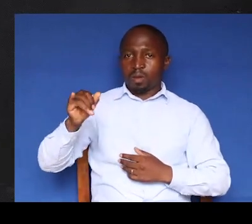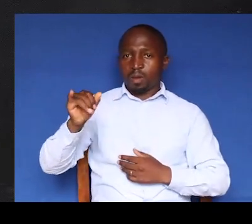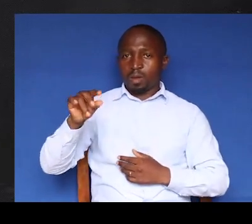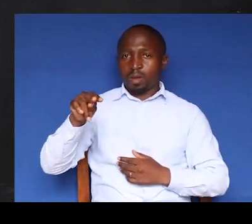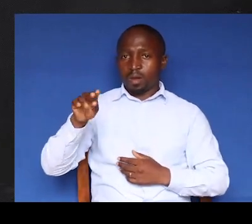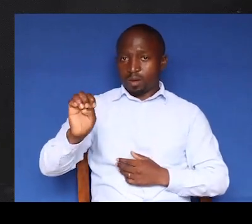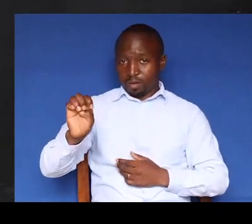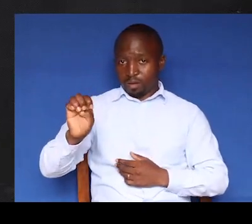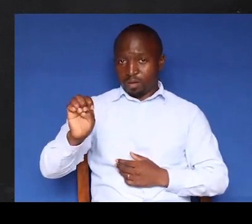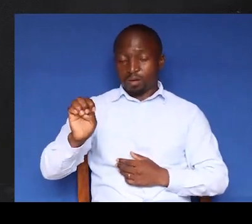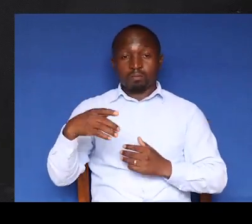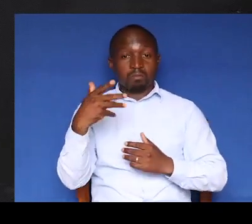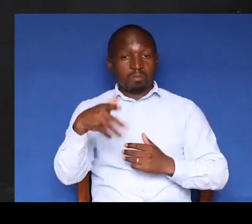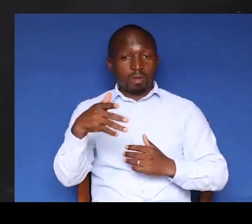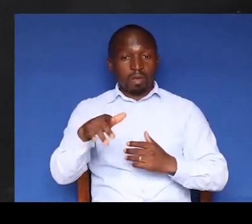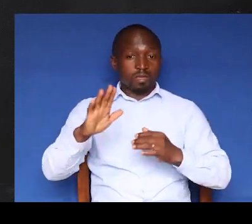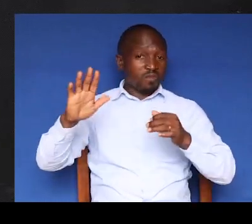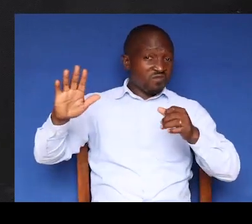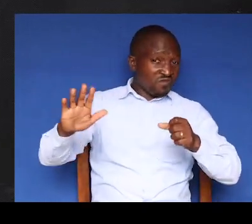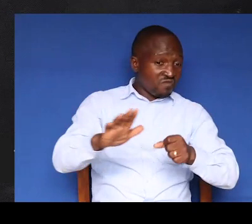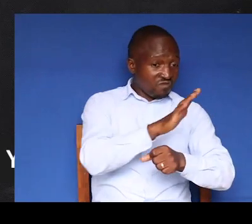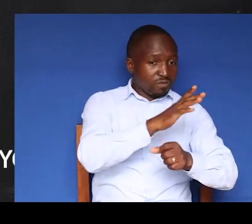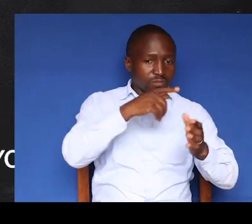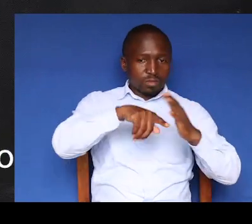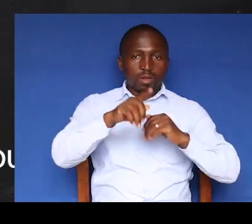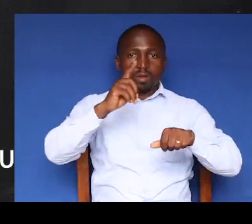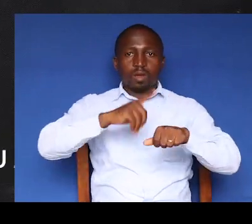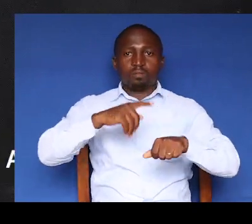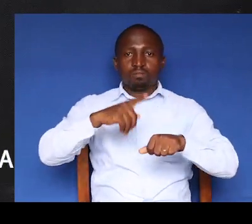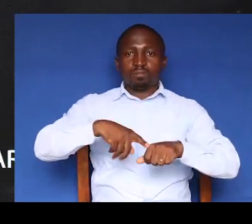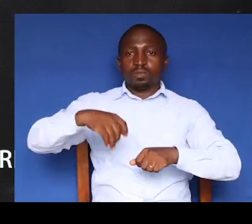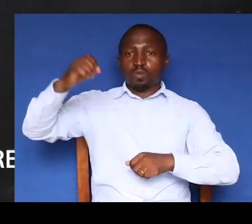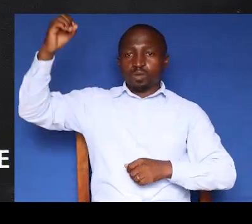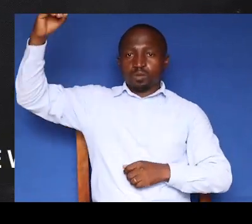used to flood in summer season